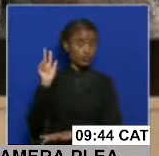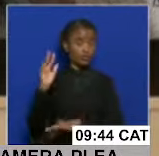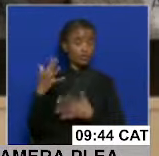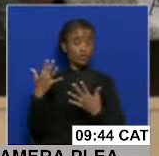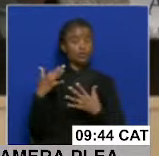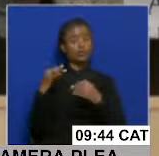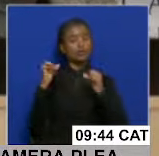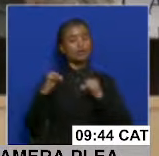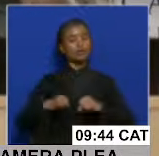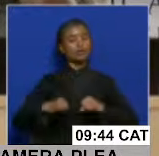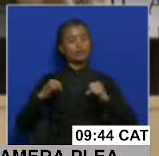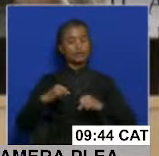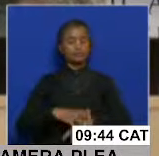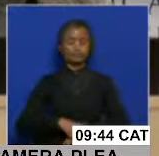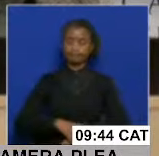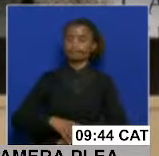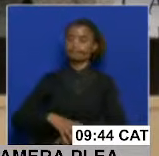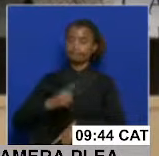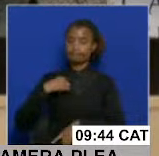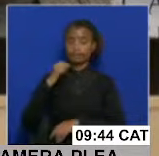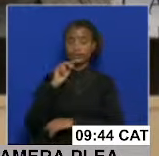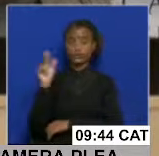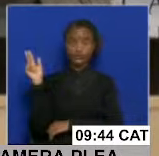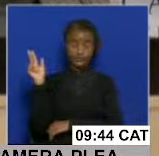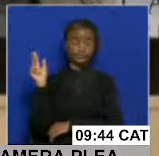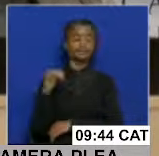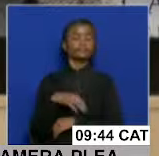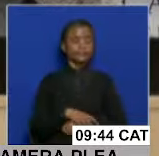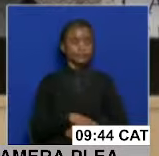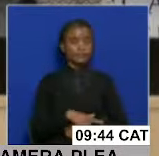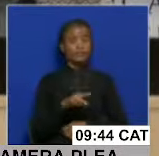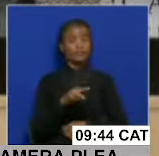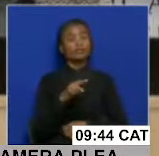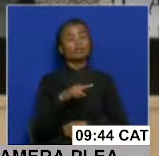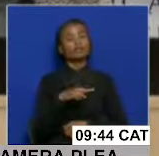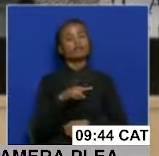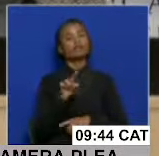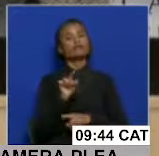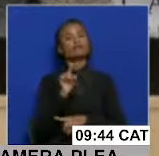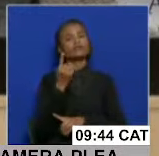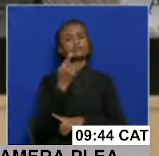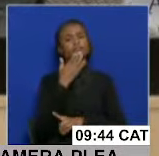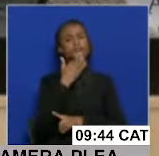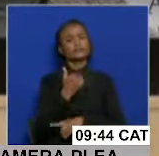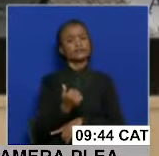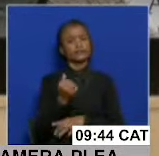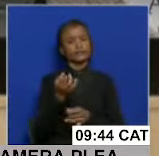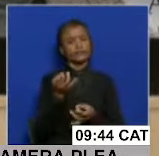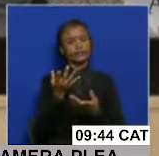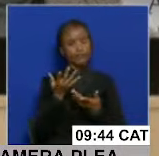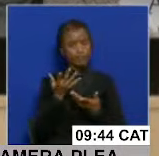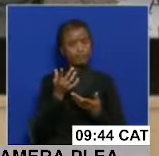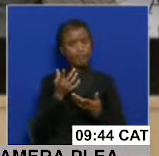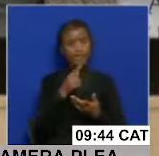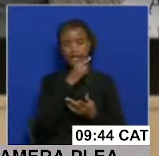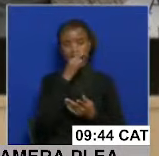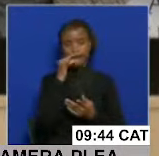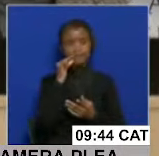Swearing. Do you swear that the evidence you are, sorry, first please place your full name. Hey,